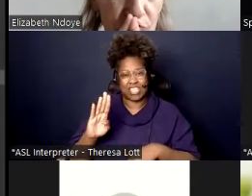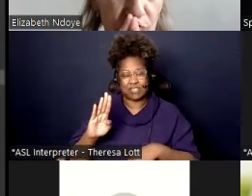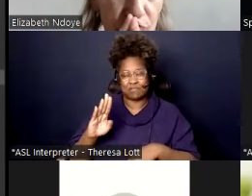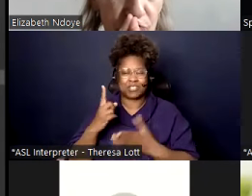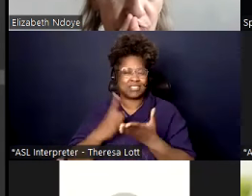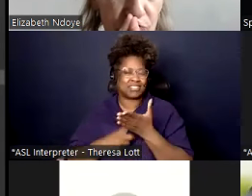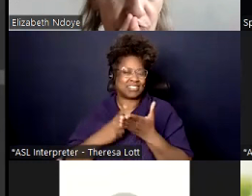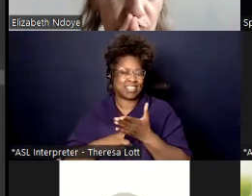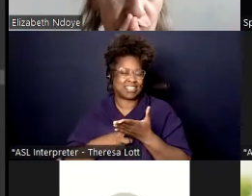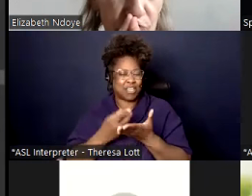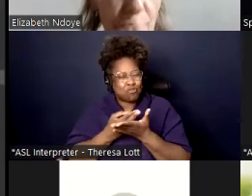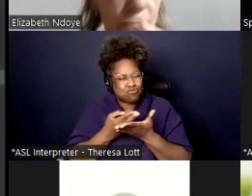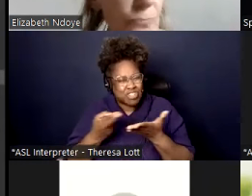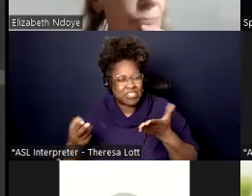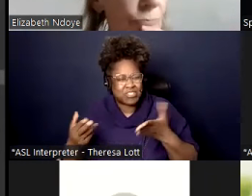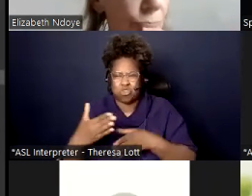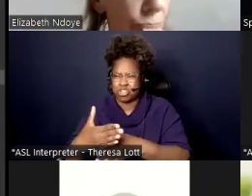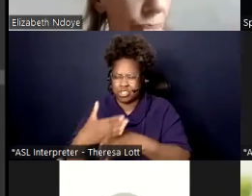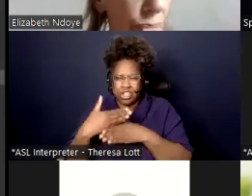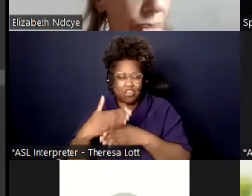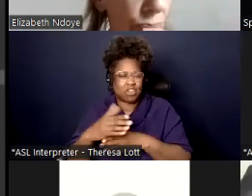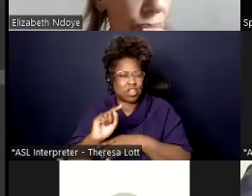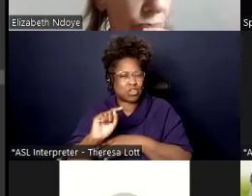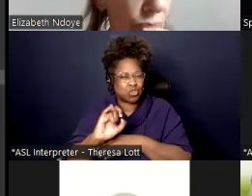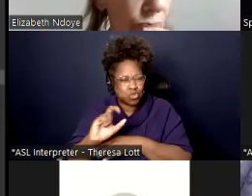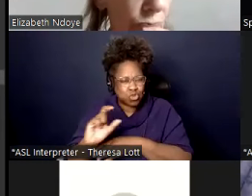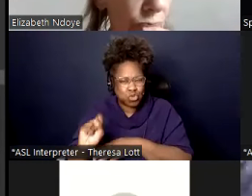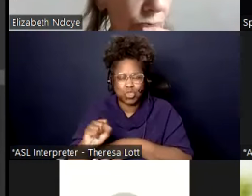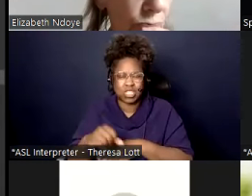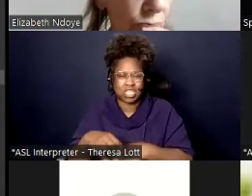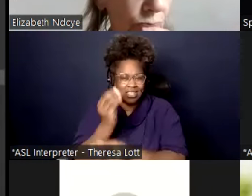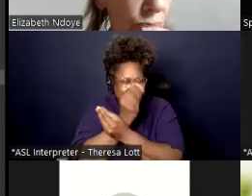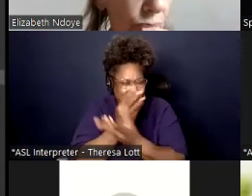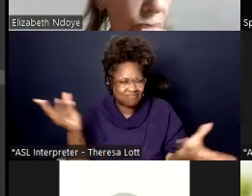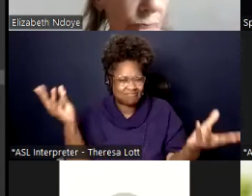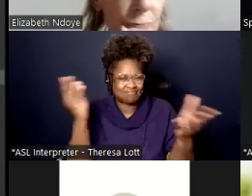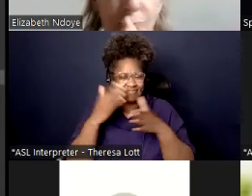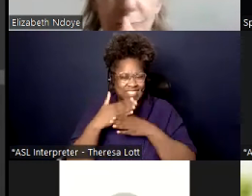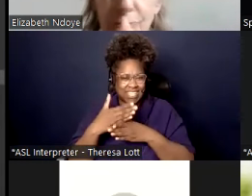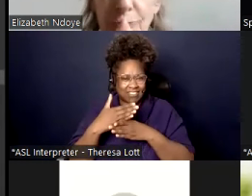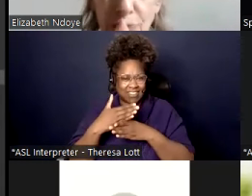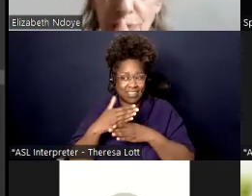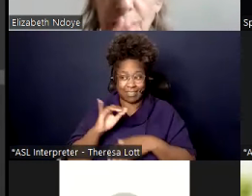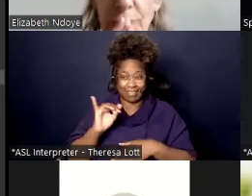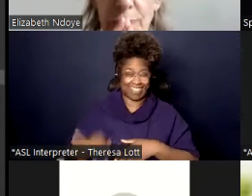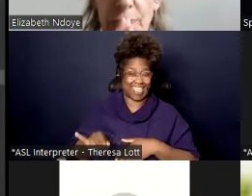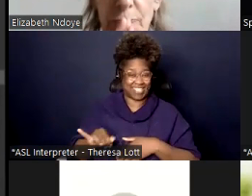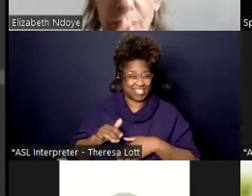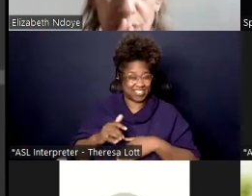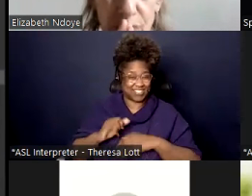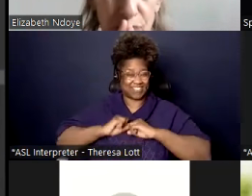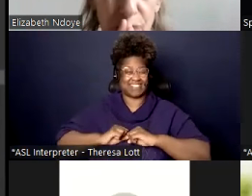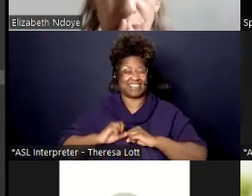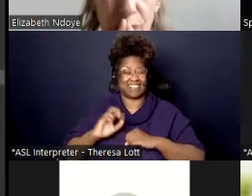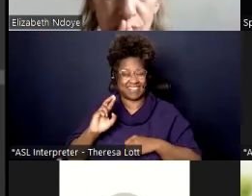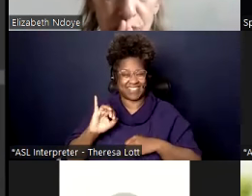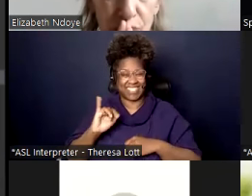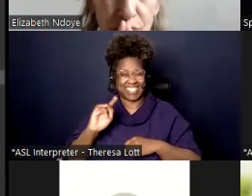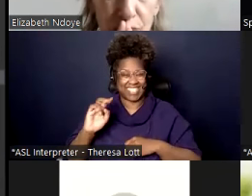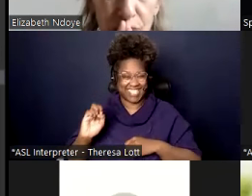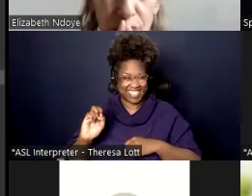sharing and sharing tools and sharing information. And that's like literally information, resilience defined in my book,